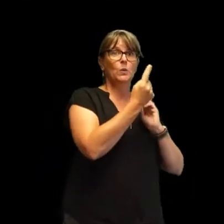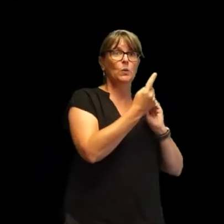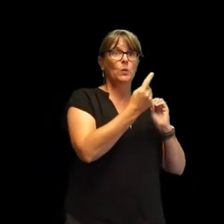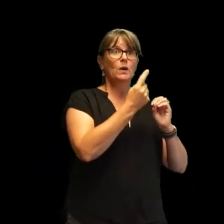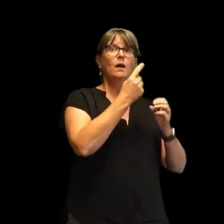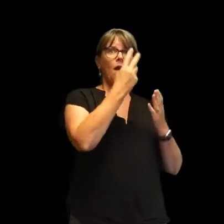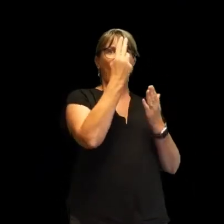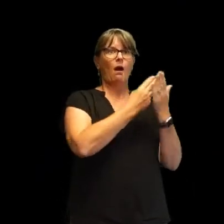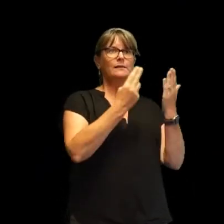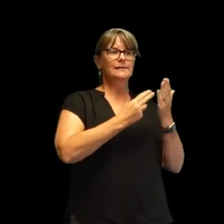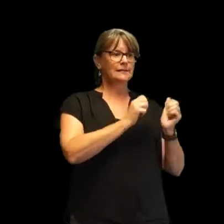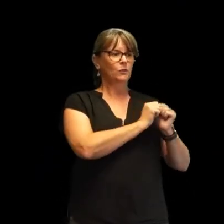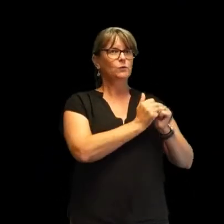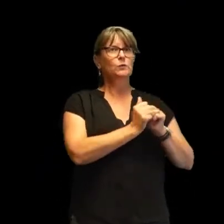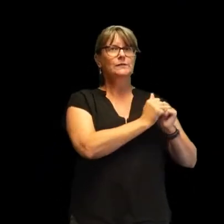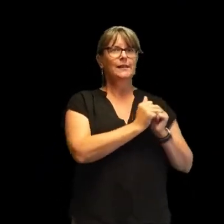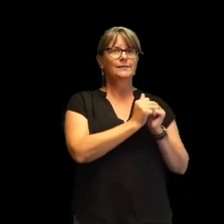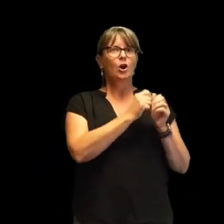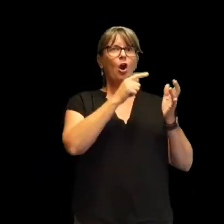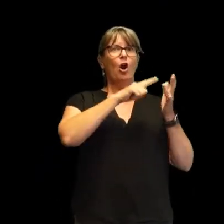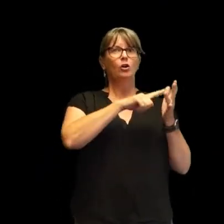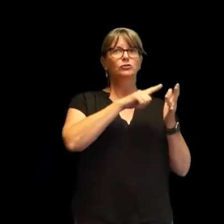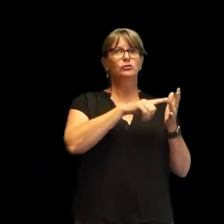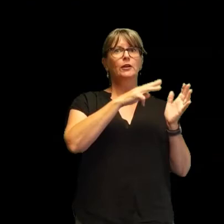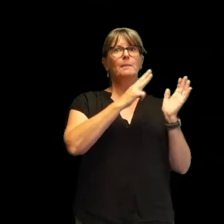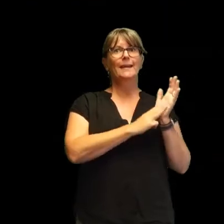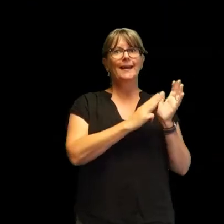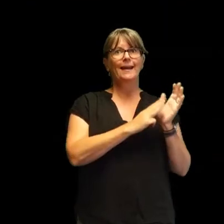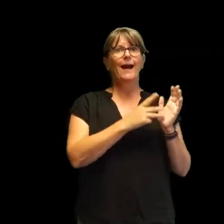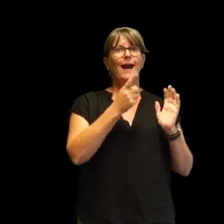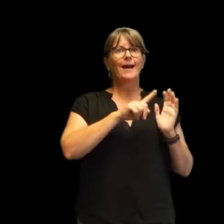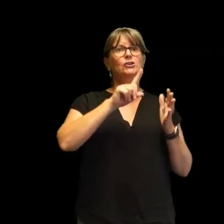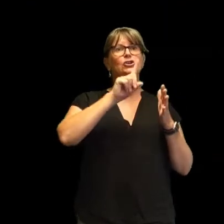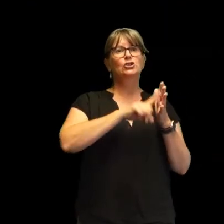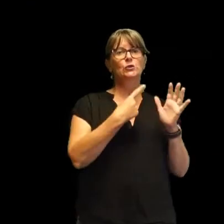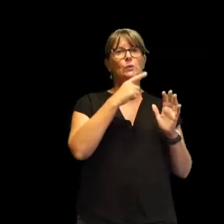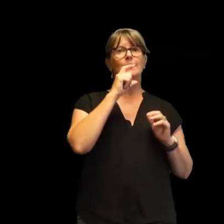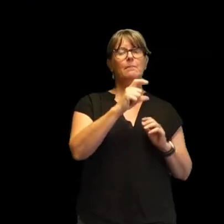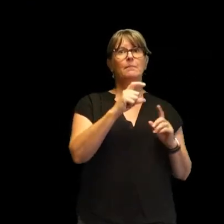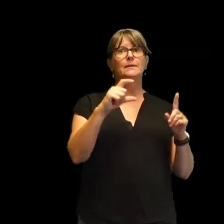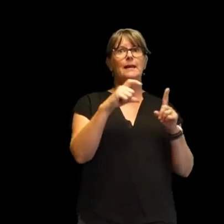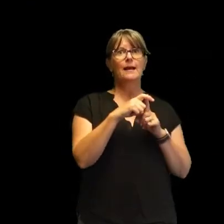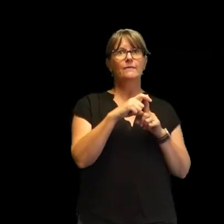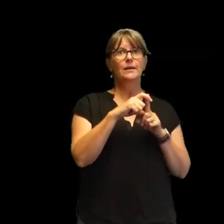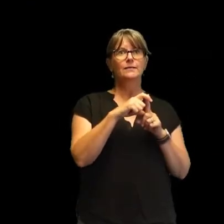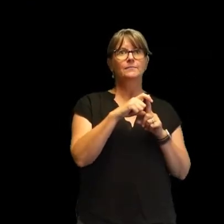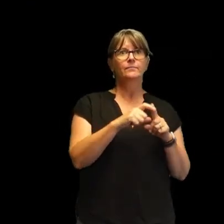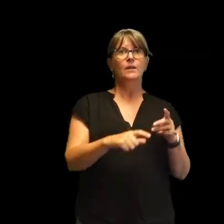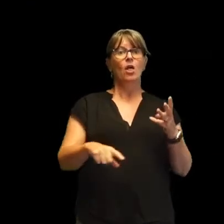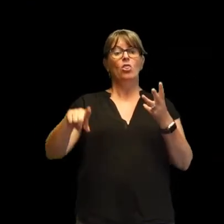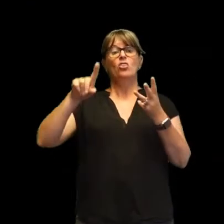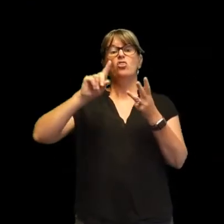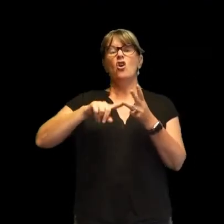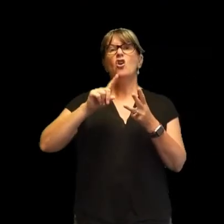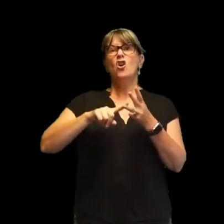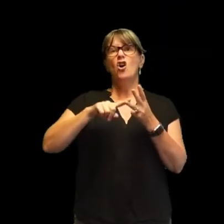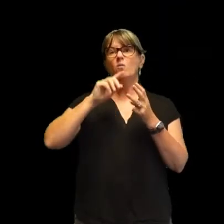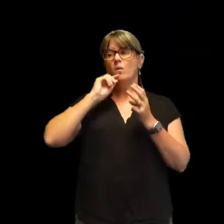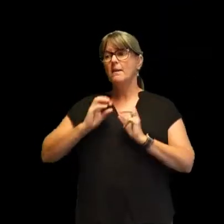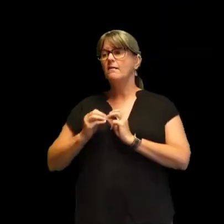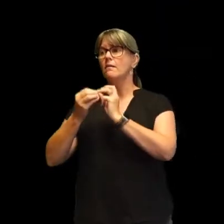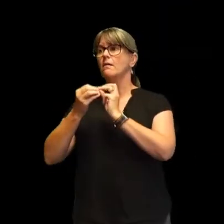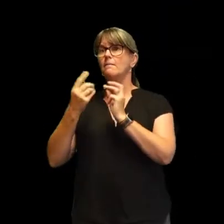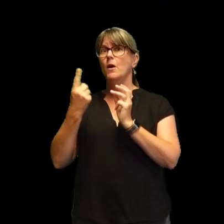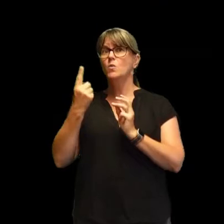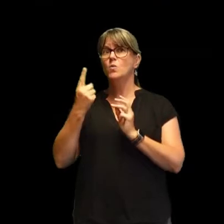June Campbell-Davis, and a third will be created by Wrexham-born Daisy Howell. The 4th work will be created by me, and